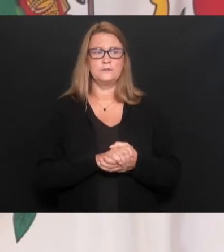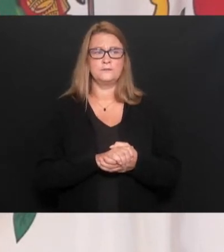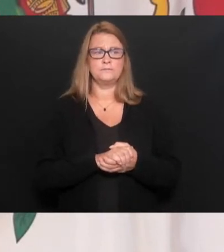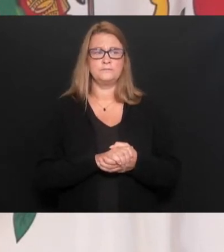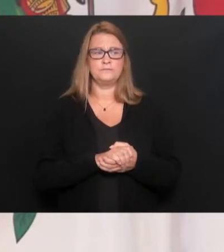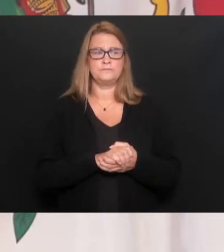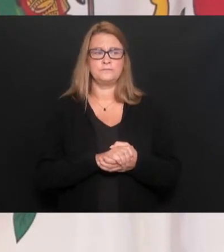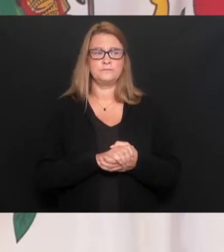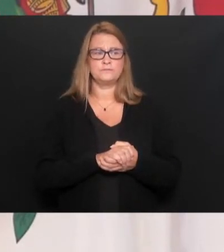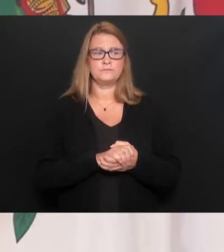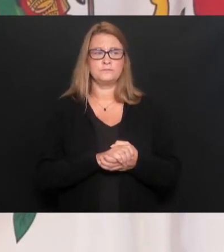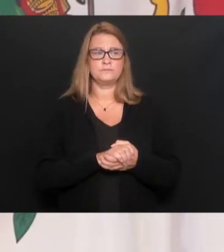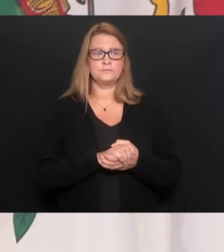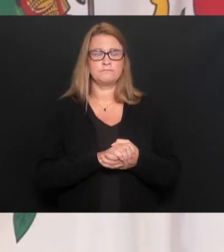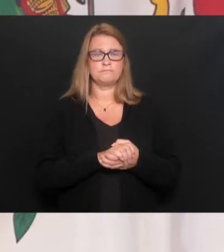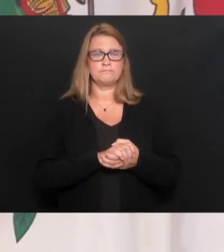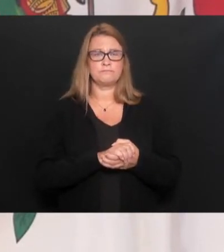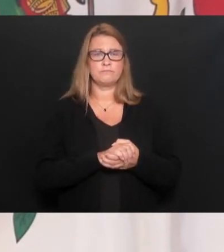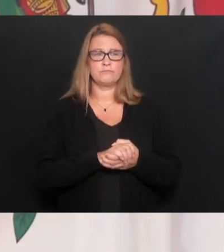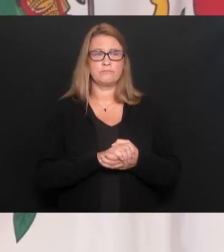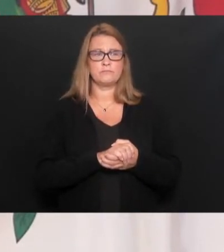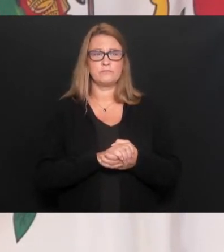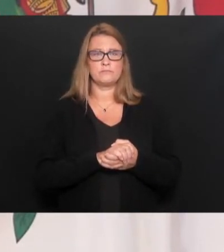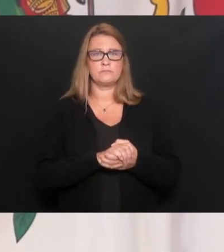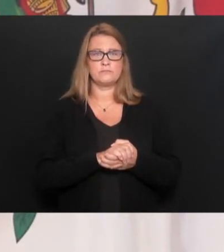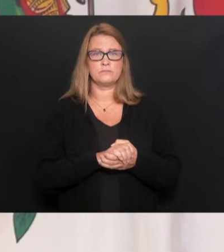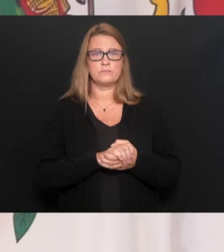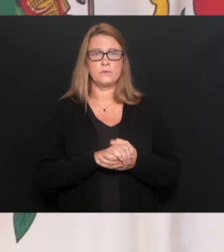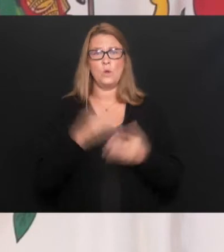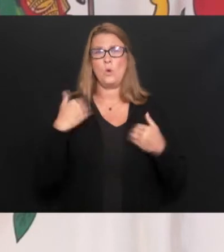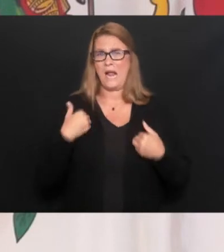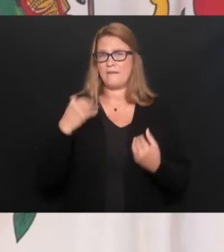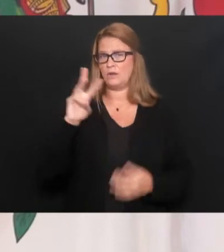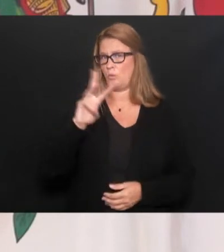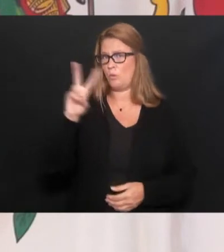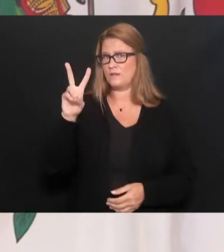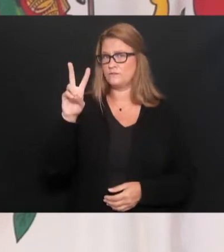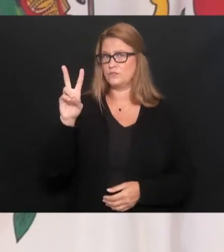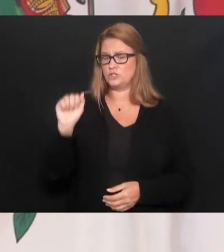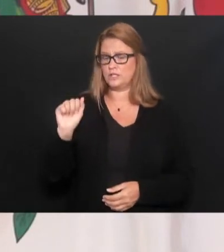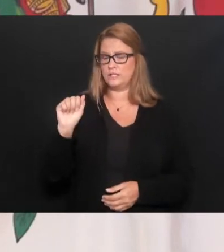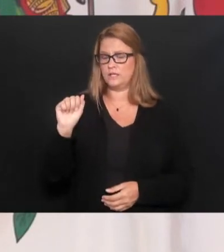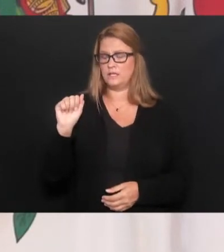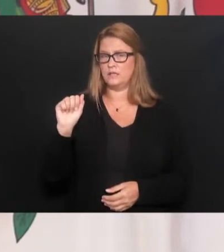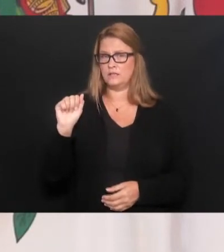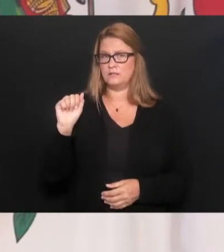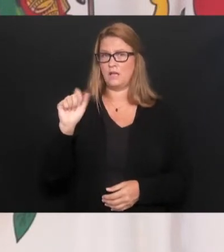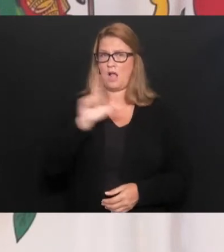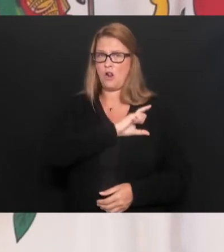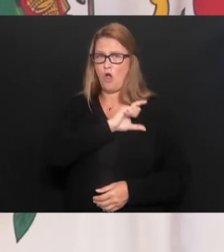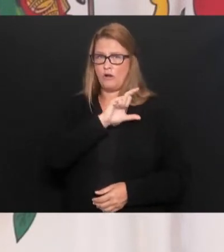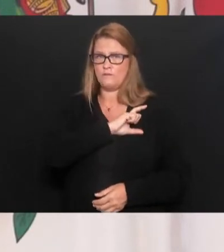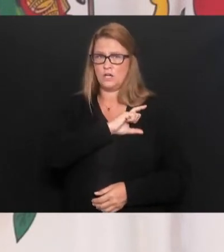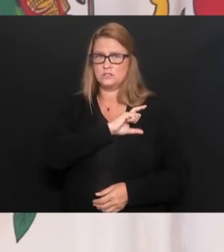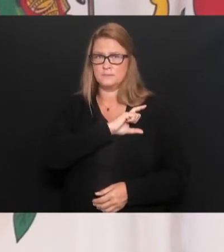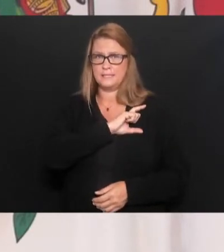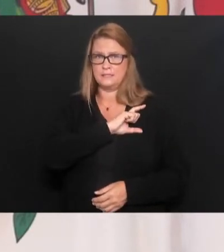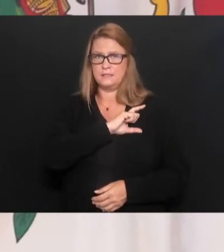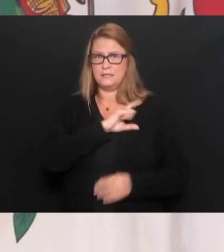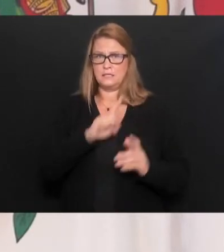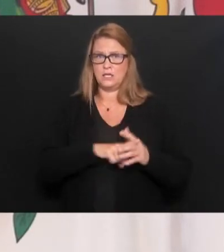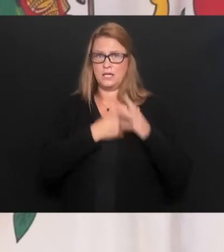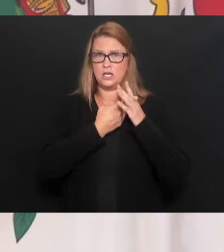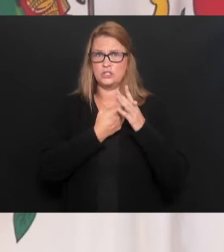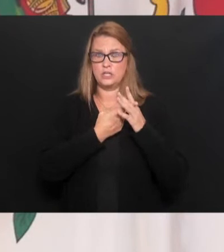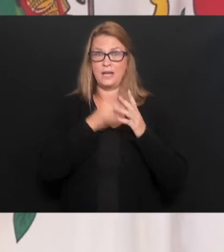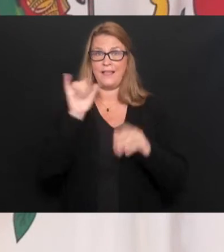this that we're doing a West Virginia law enforcement initiative, and this is a call to all